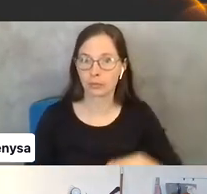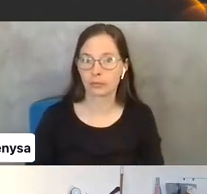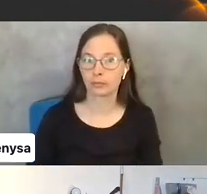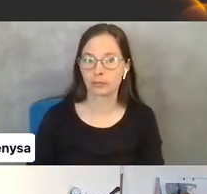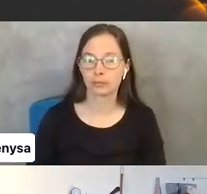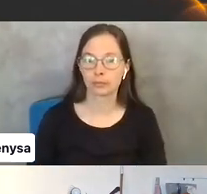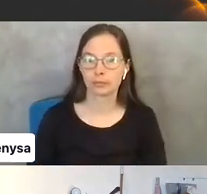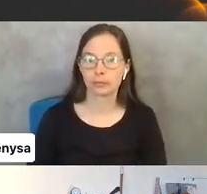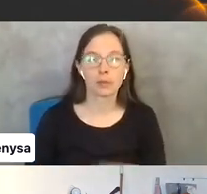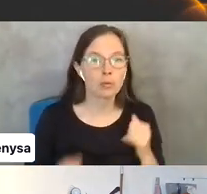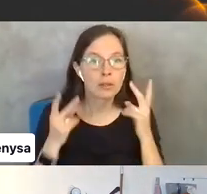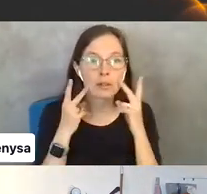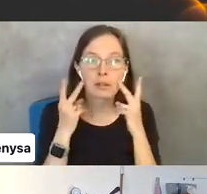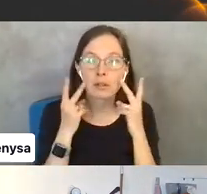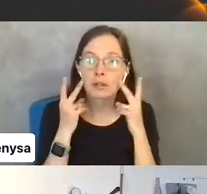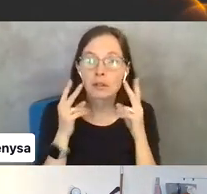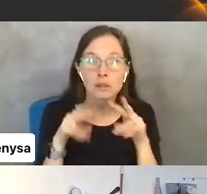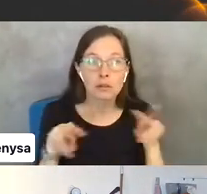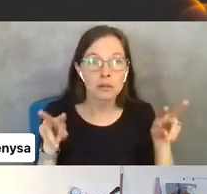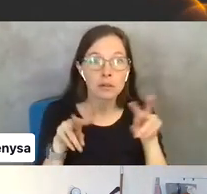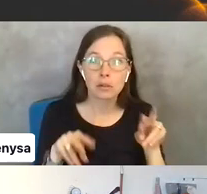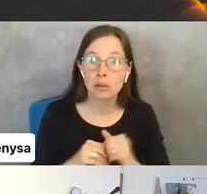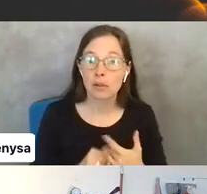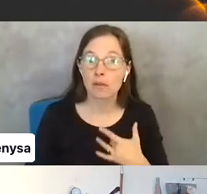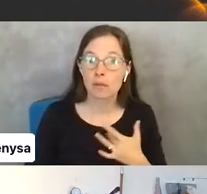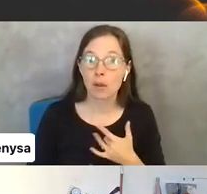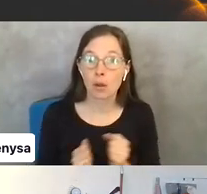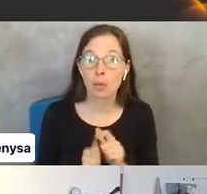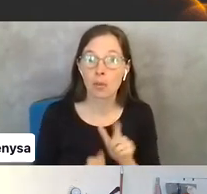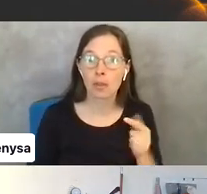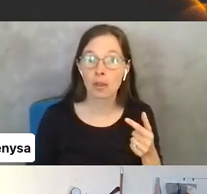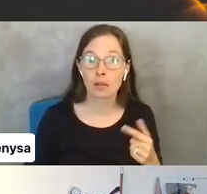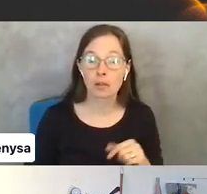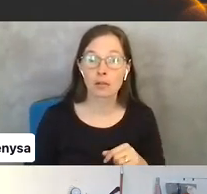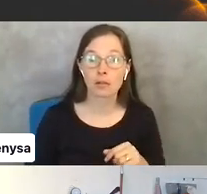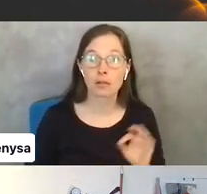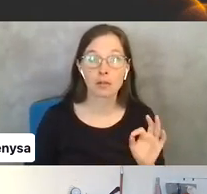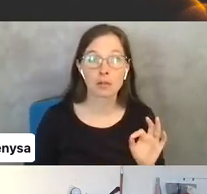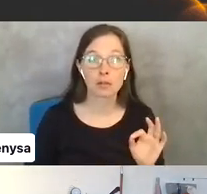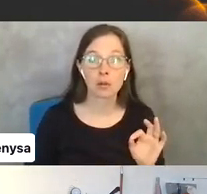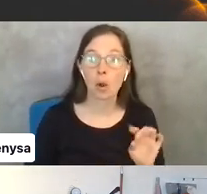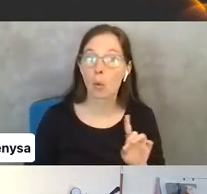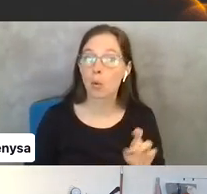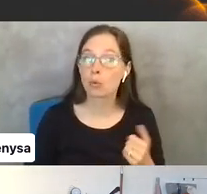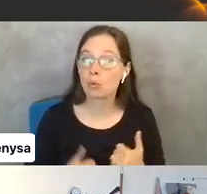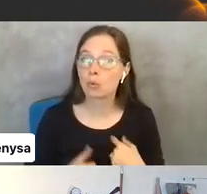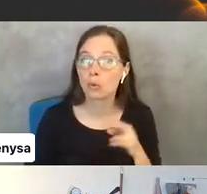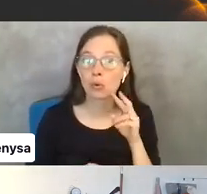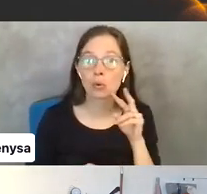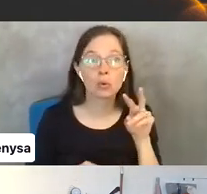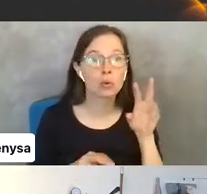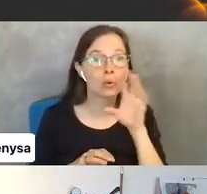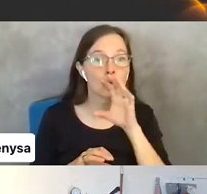gonna try to see there. Yeah, how we doing? How we feeling with the leg? Which was the question? Let me look